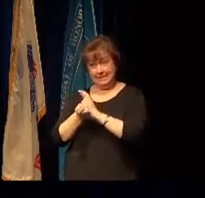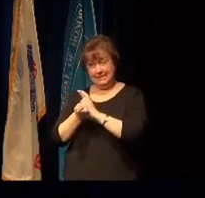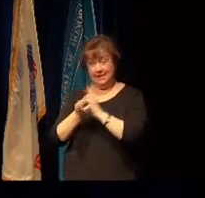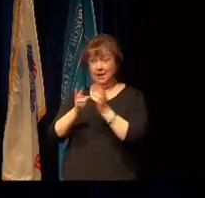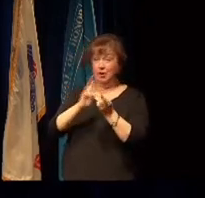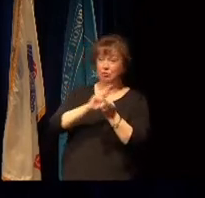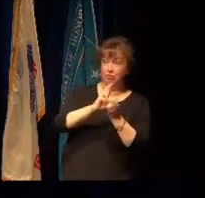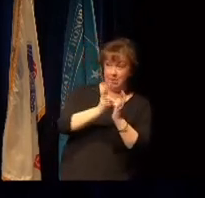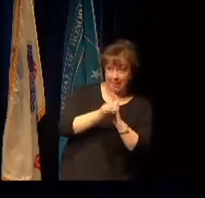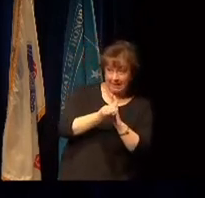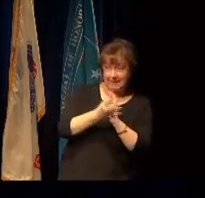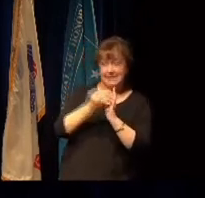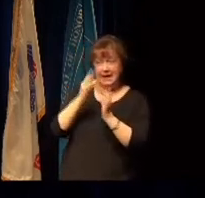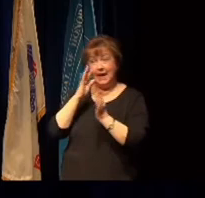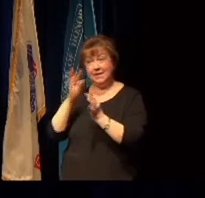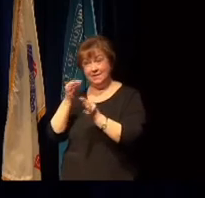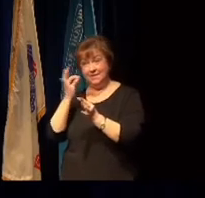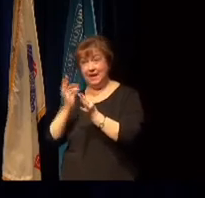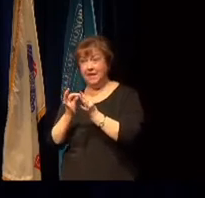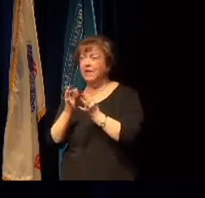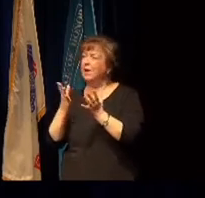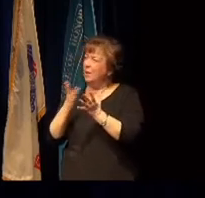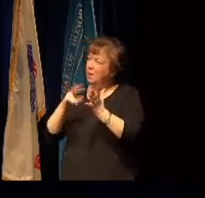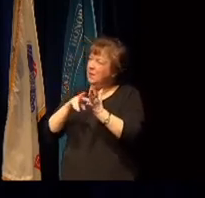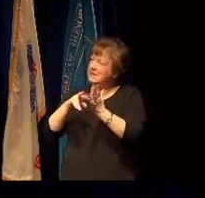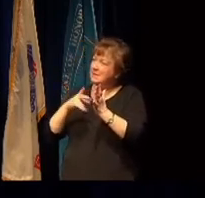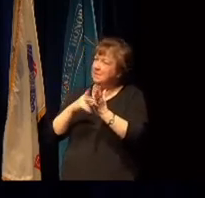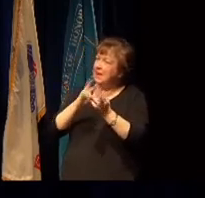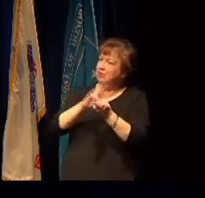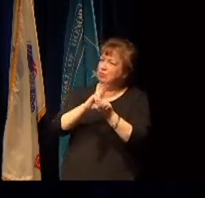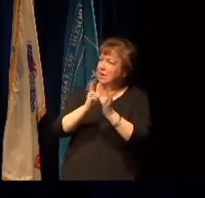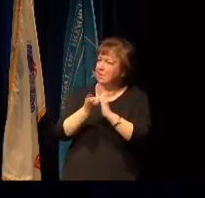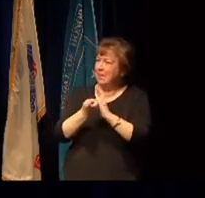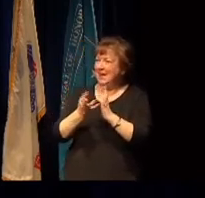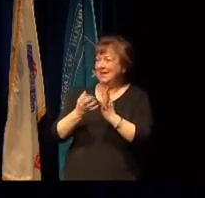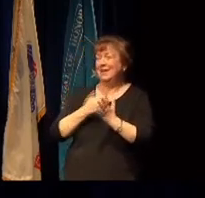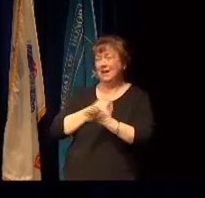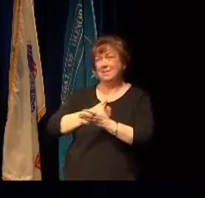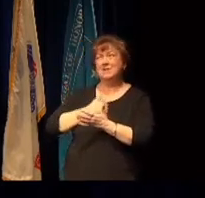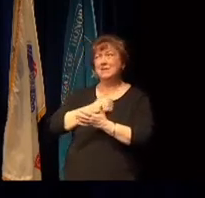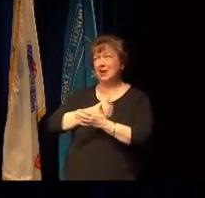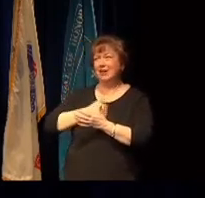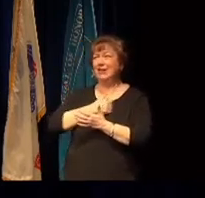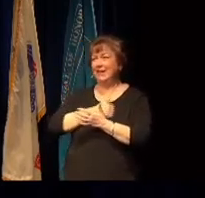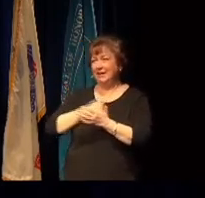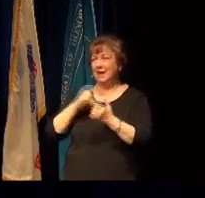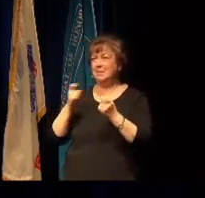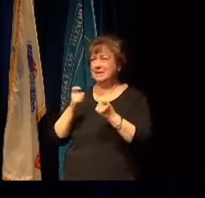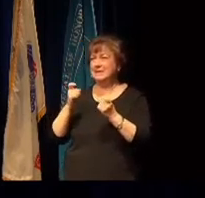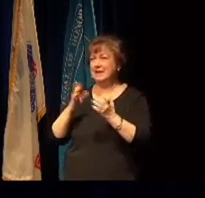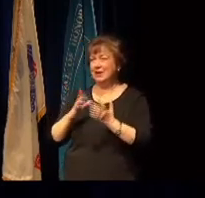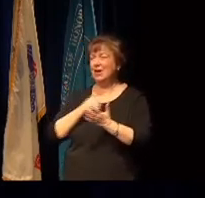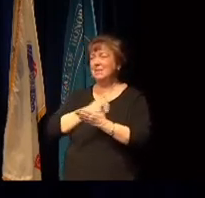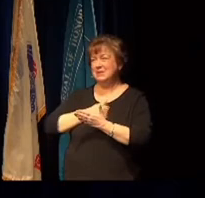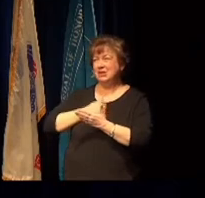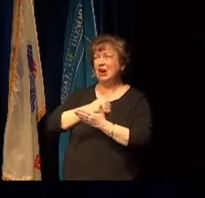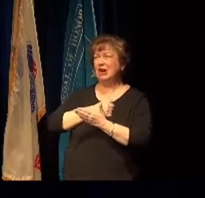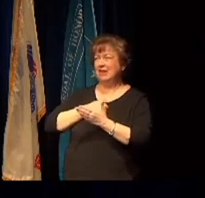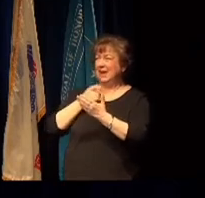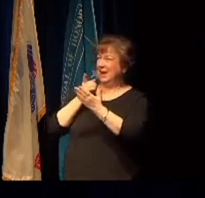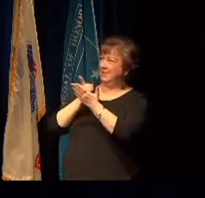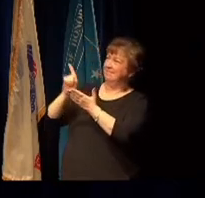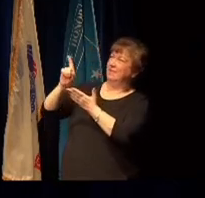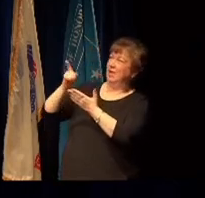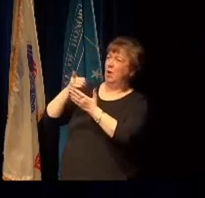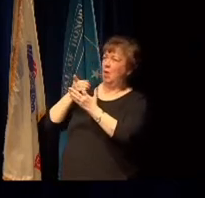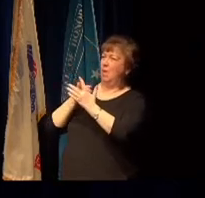Repentance and faith. What is repentance? I'm sorry I'm a sinner. I'm sorry I've offended God.